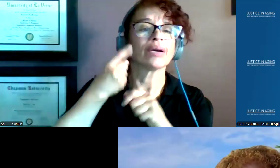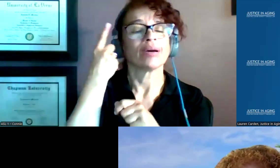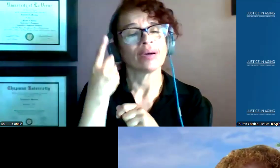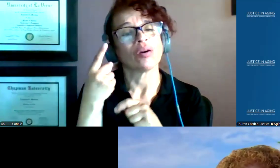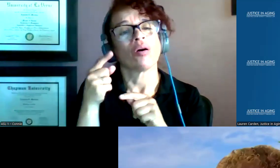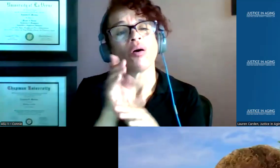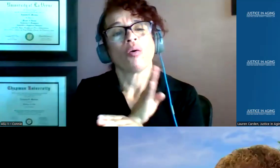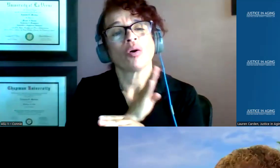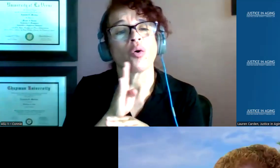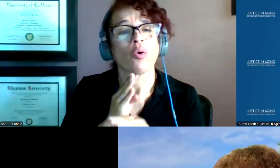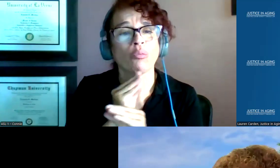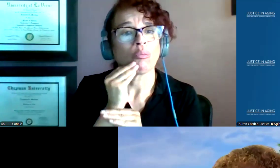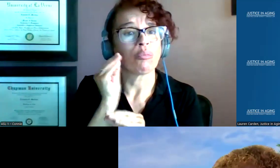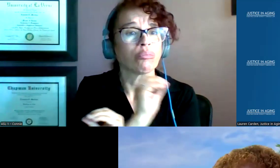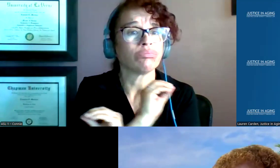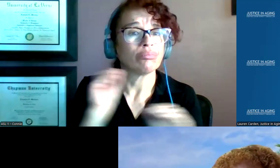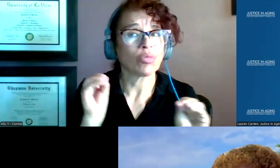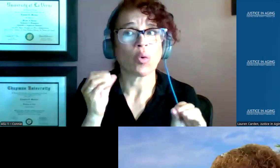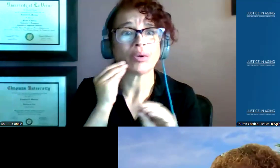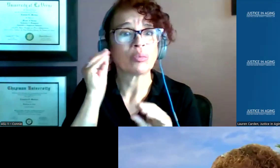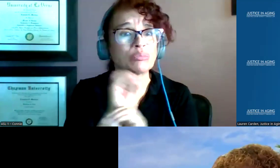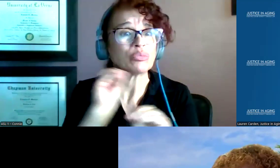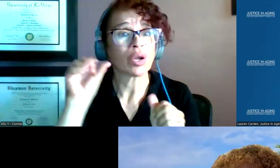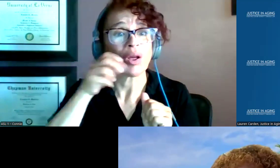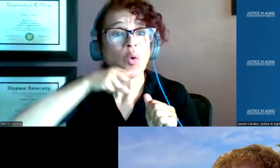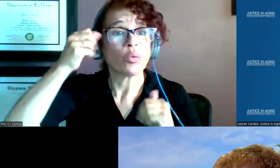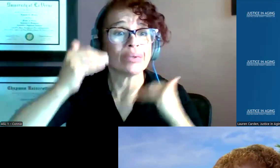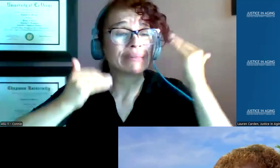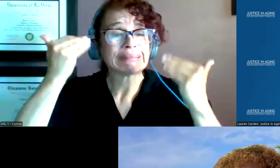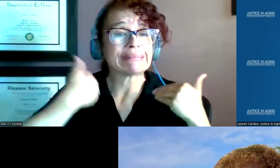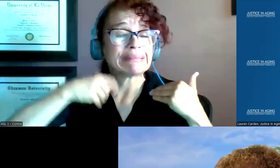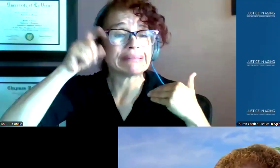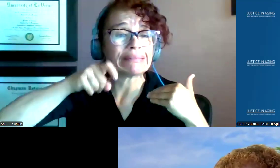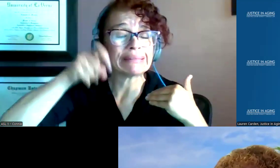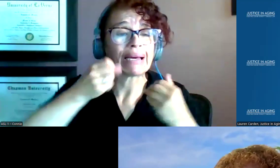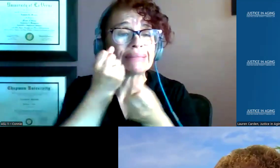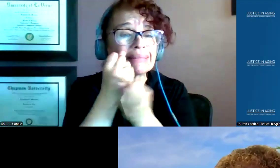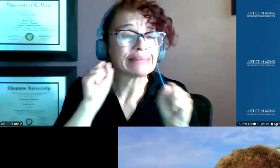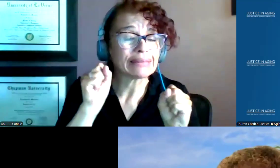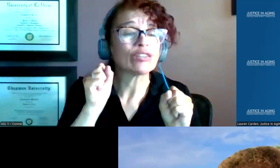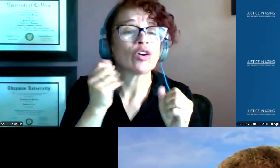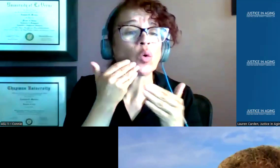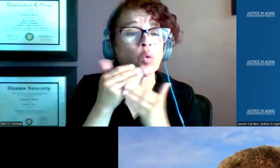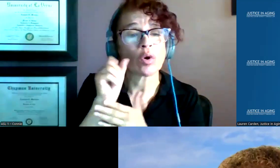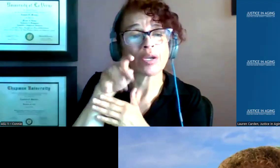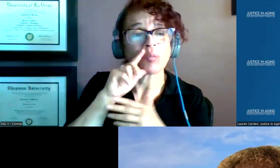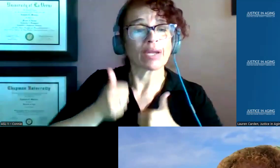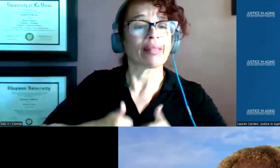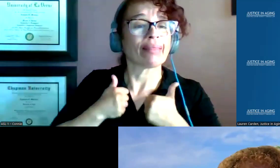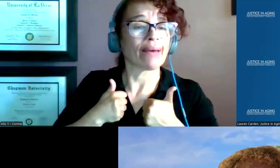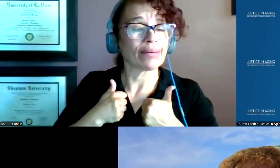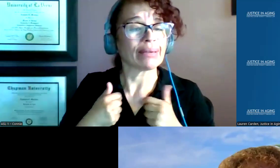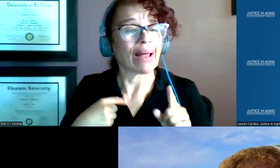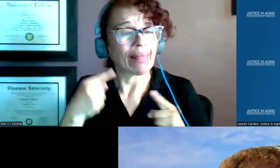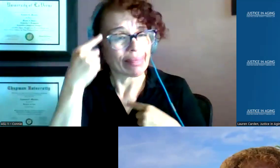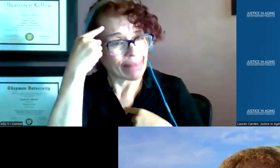on the border of homeless or is homeless, or another older adult who just needs a safe, good, safe space to live in. And I